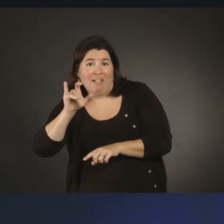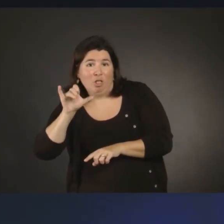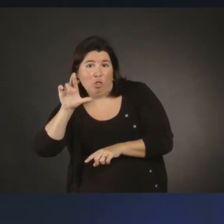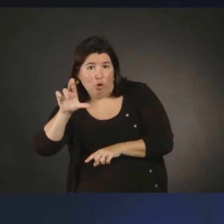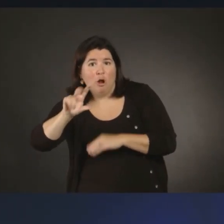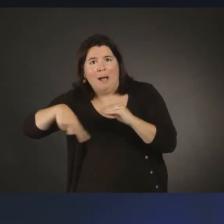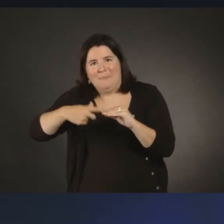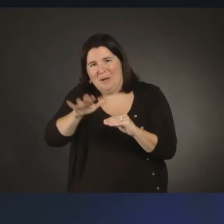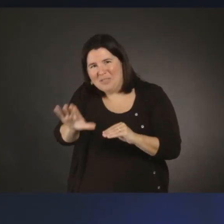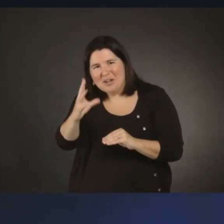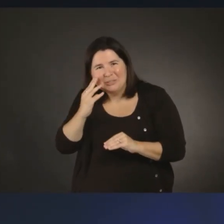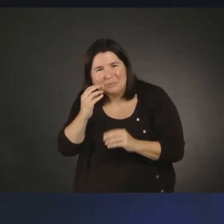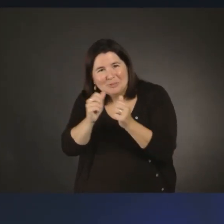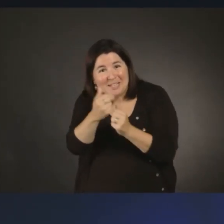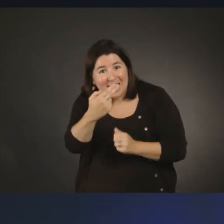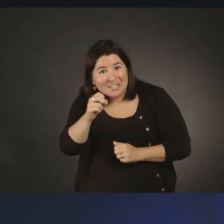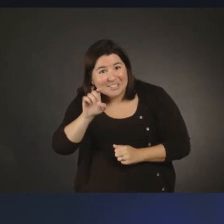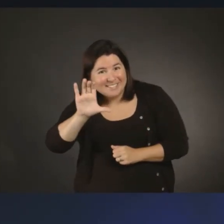HSDC.